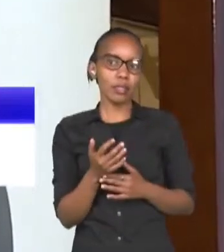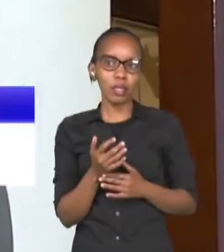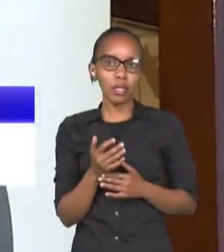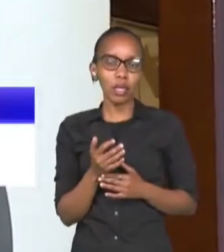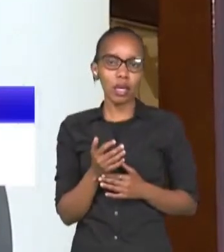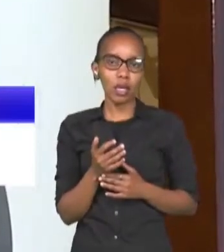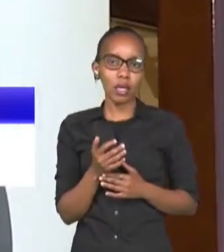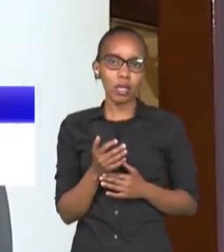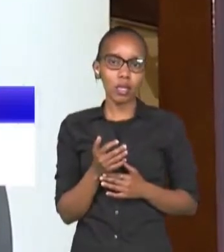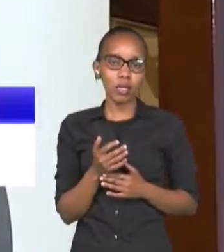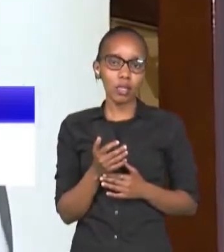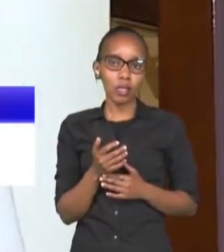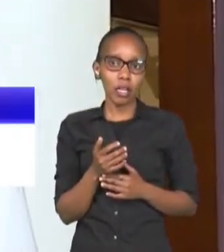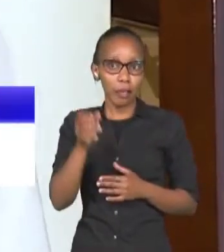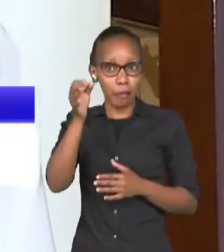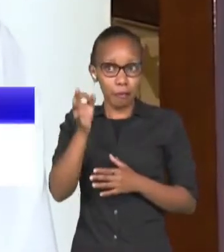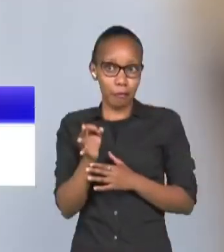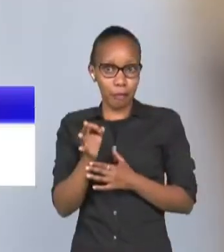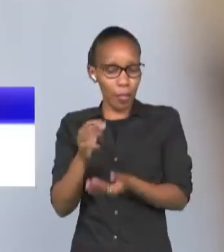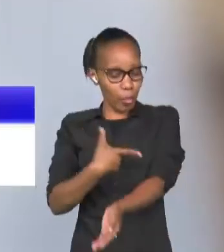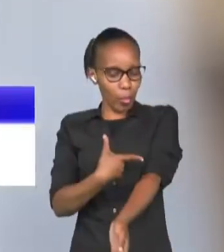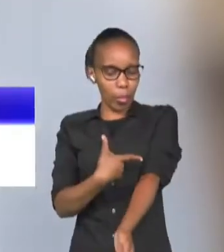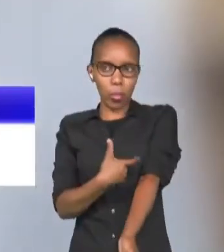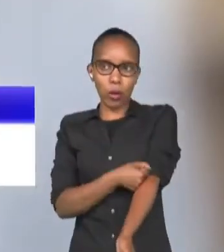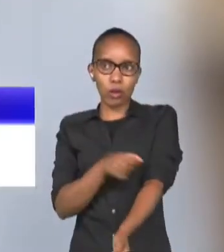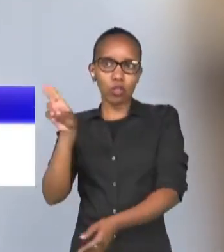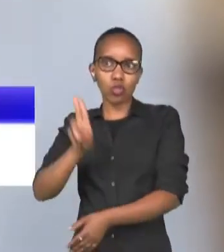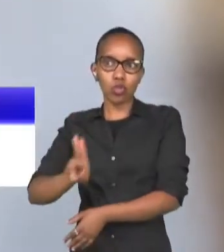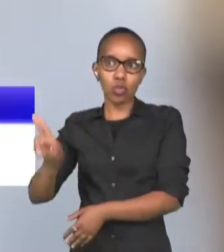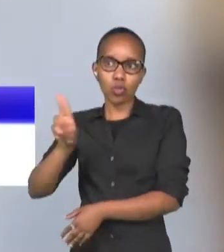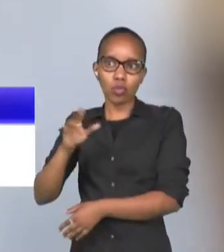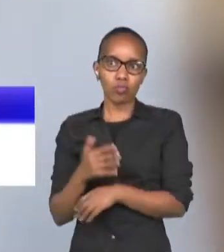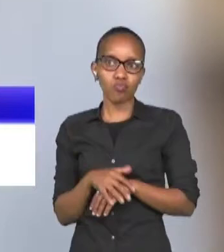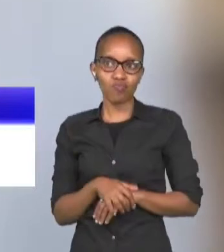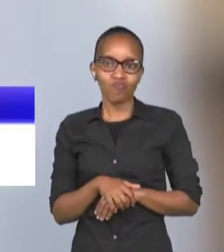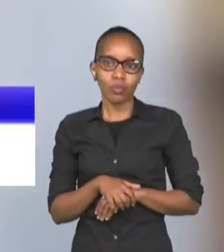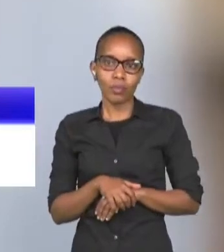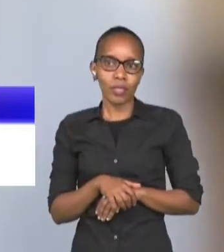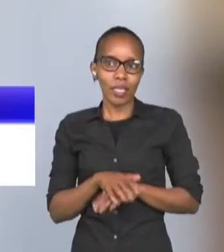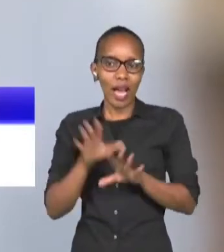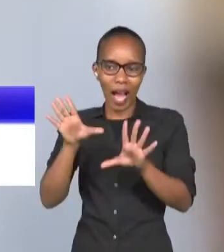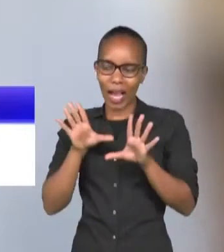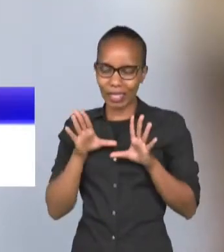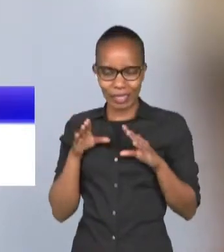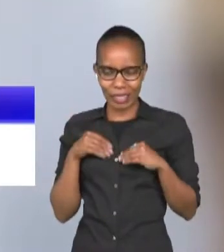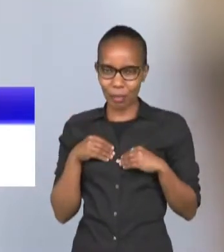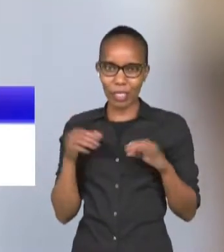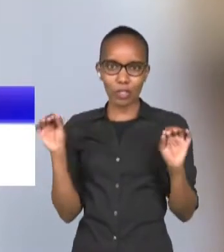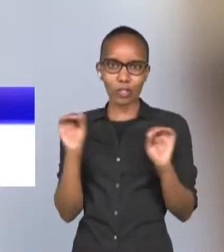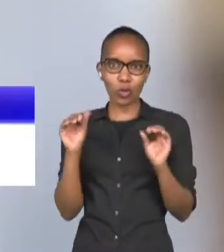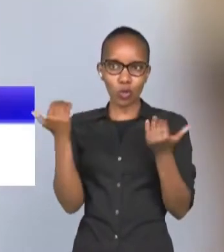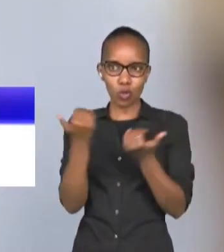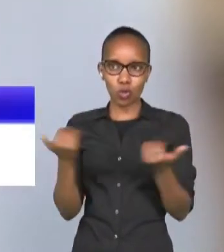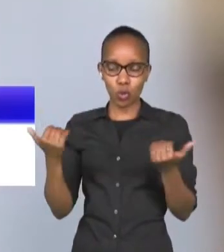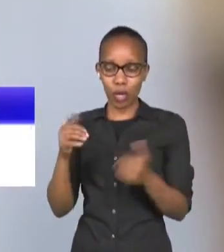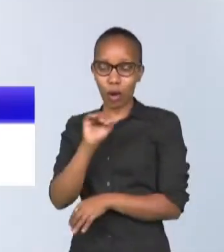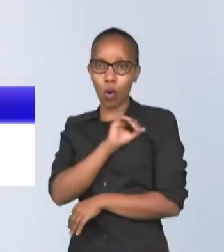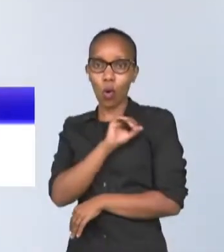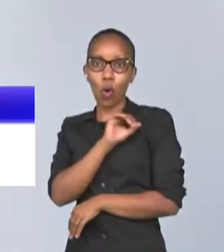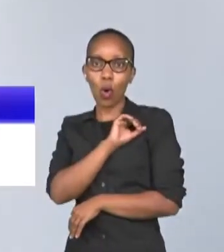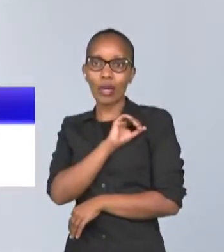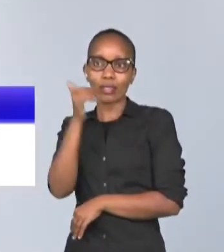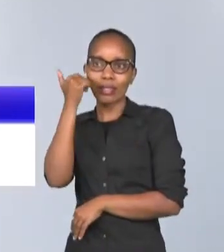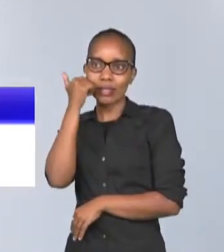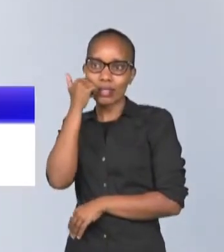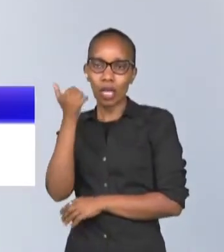is if it comes to injection. Many times, the mothers don't need to accept that their kids have diabetes. It's very hard. So we have